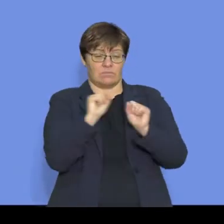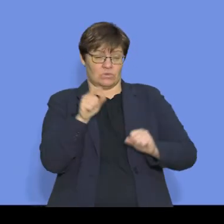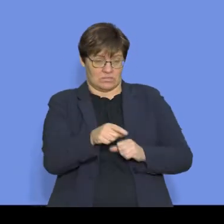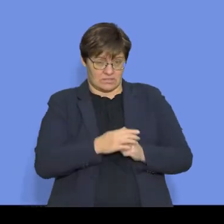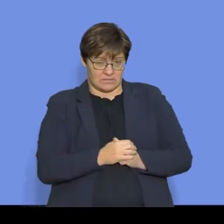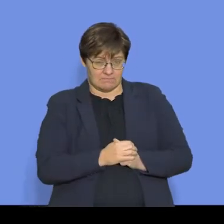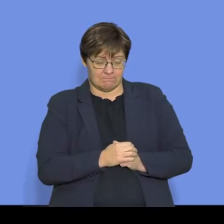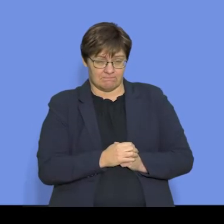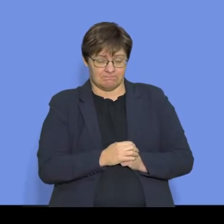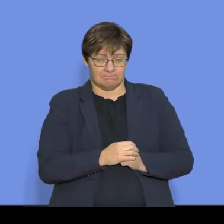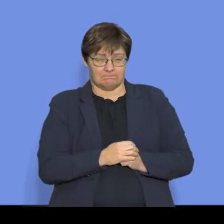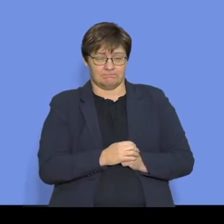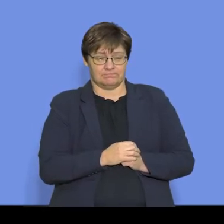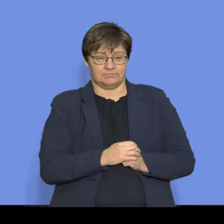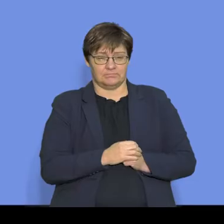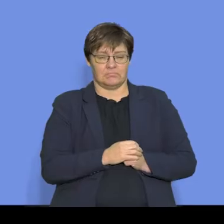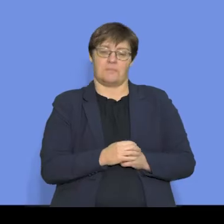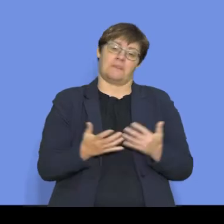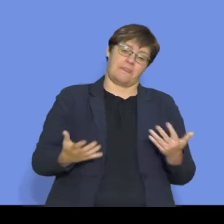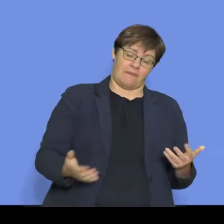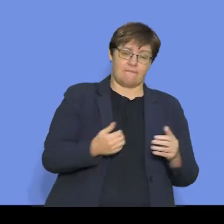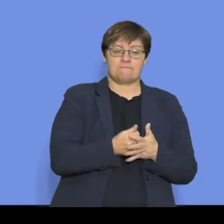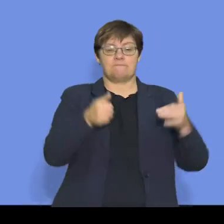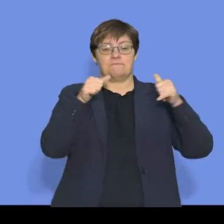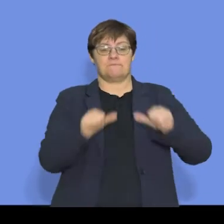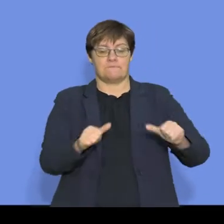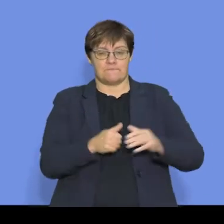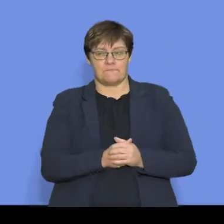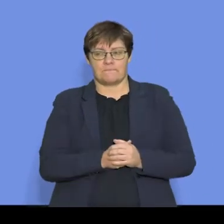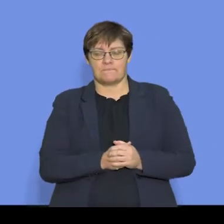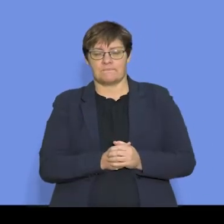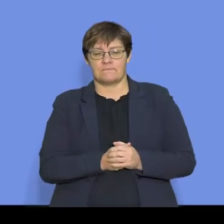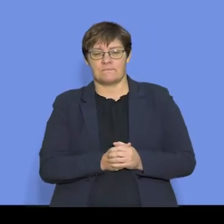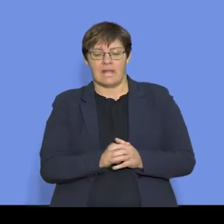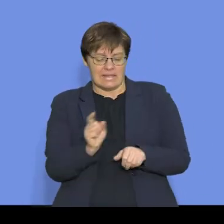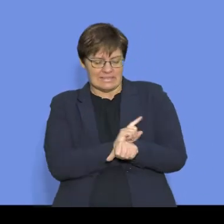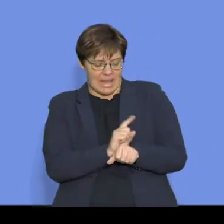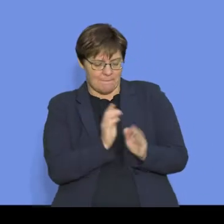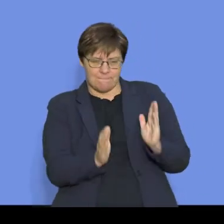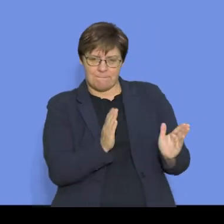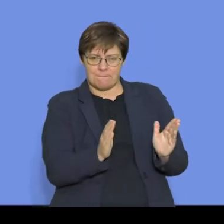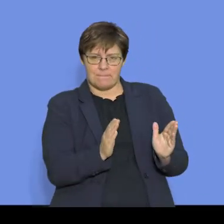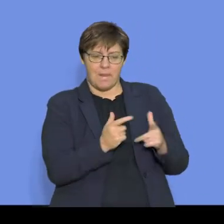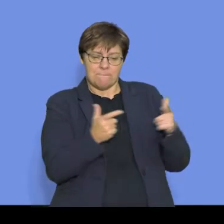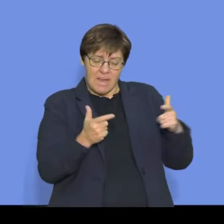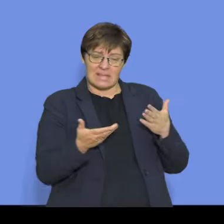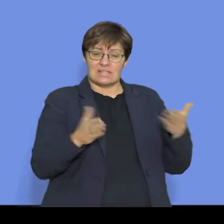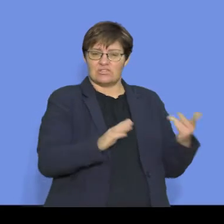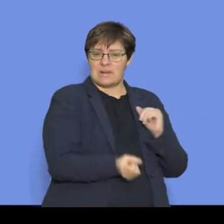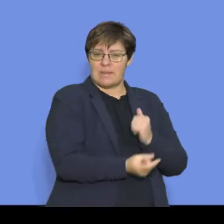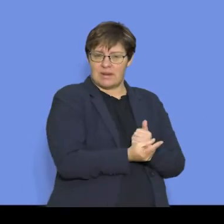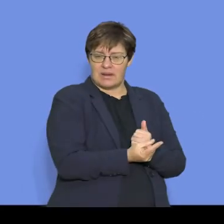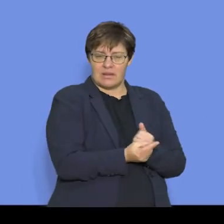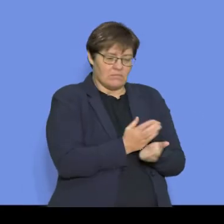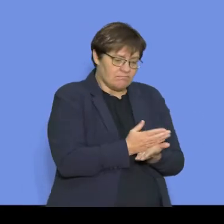Cambrian Explosion. Okay, next one. During which period did the mass extinction